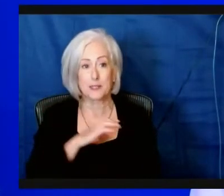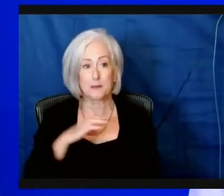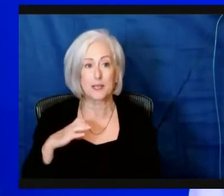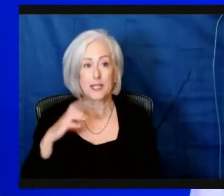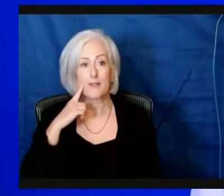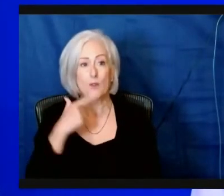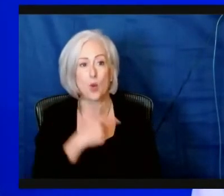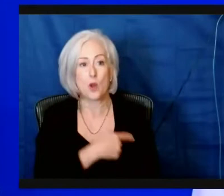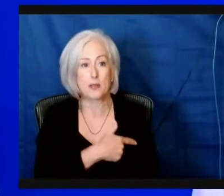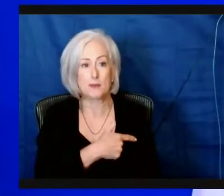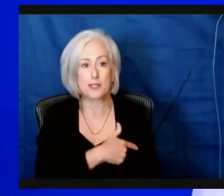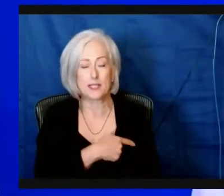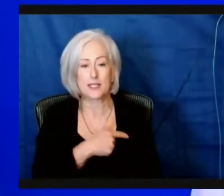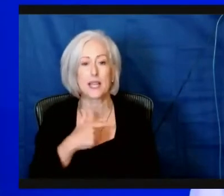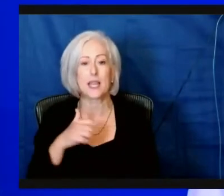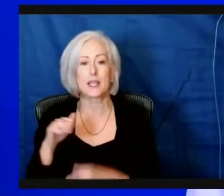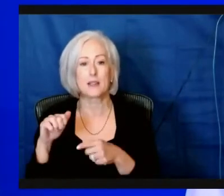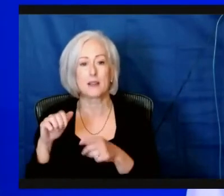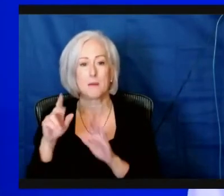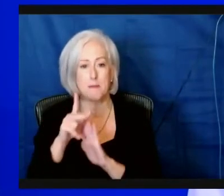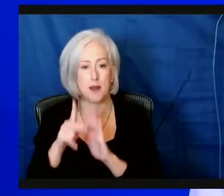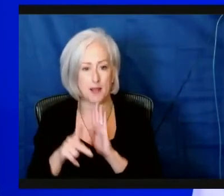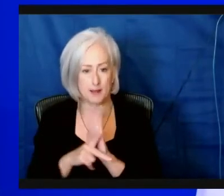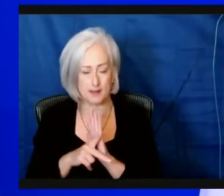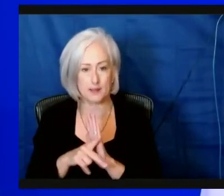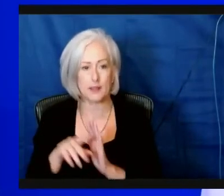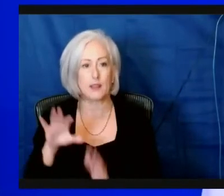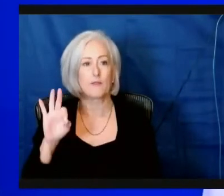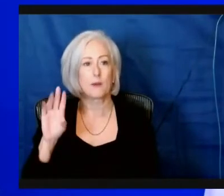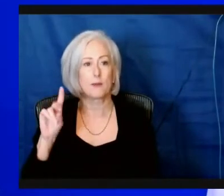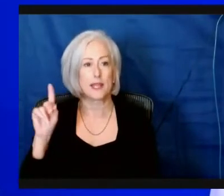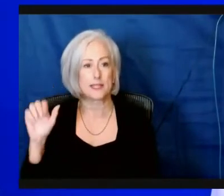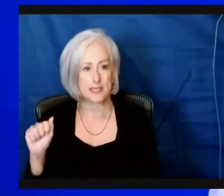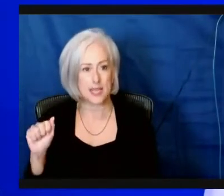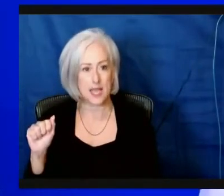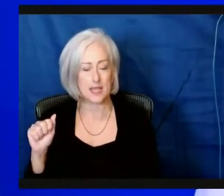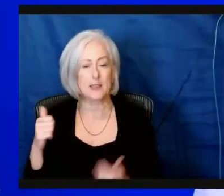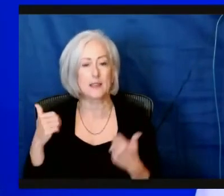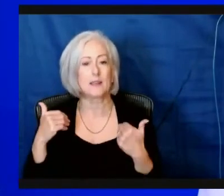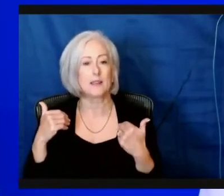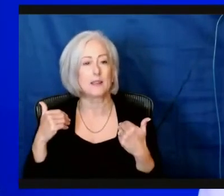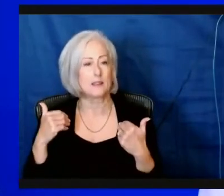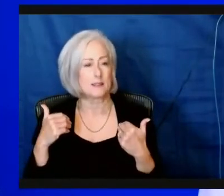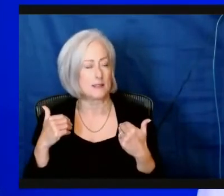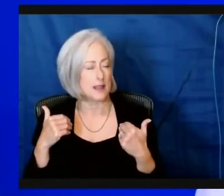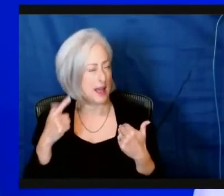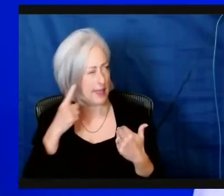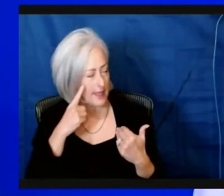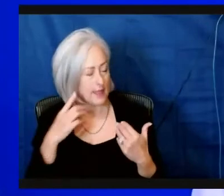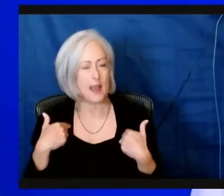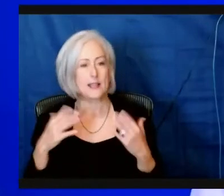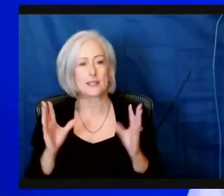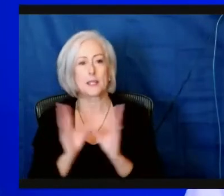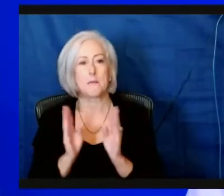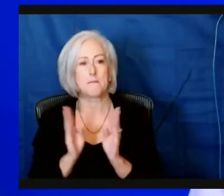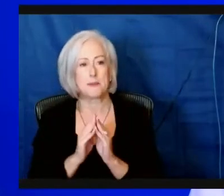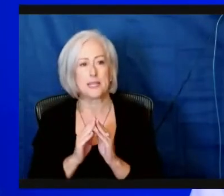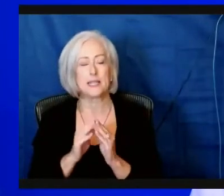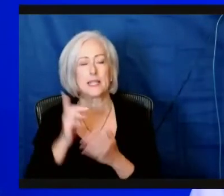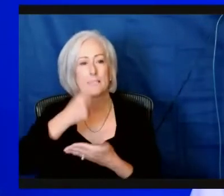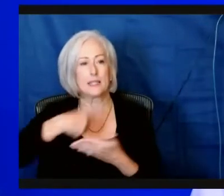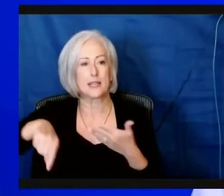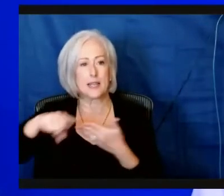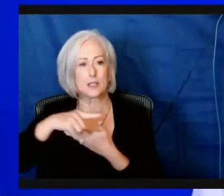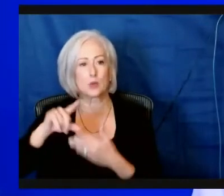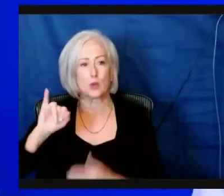Practices, and the FDA, at least ACIP I know, is meeting next week. I think June 8th was their first meeting. They have 3 meetings